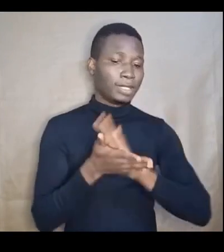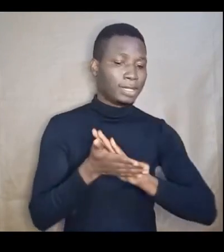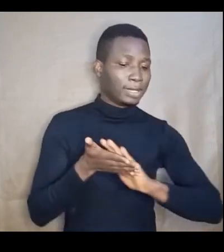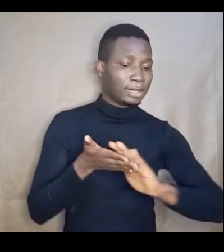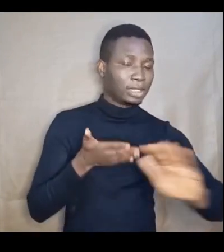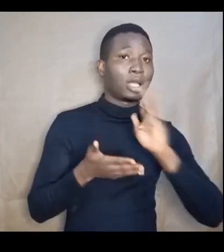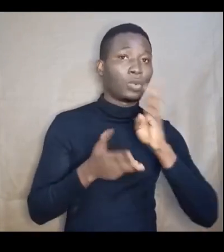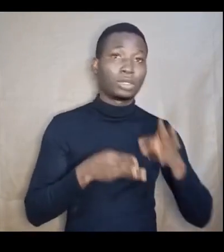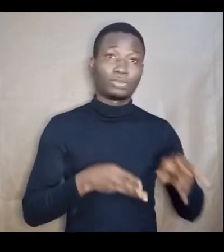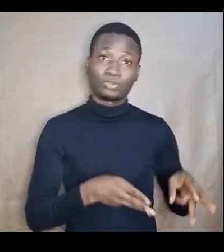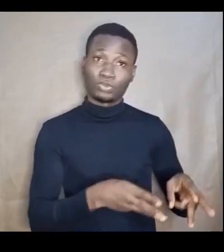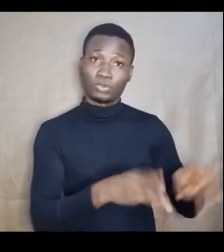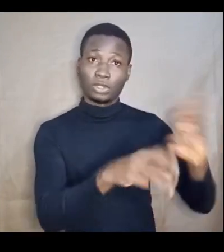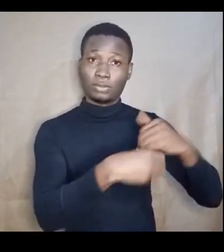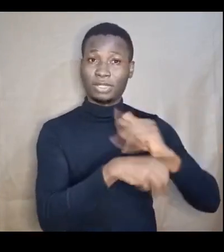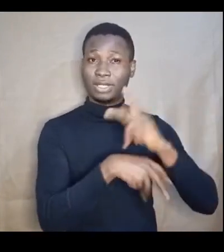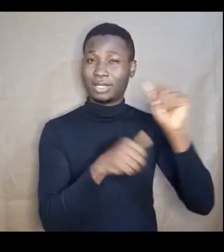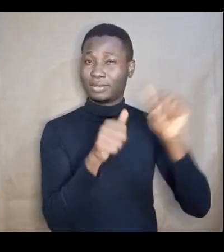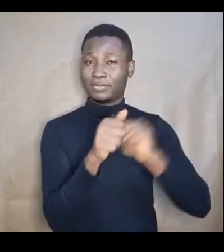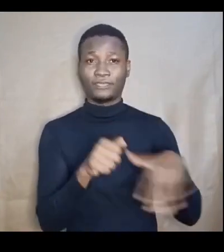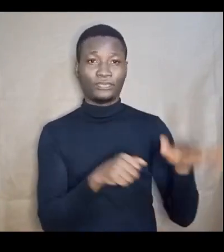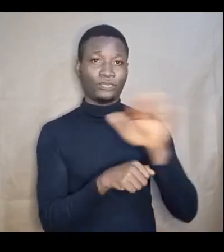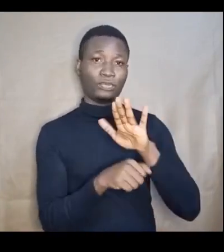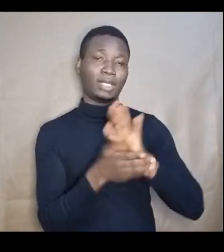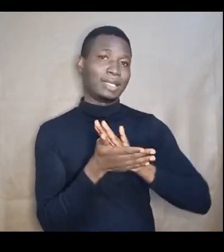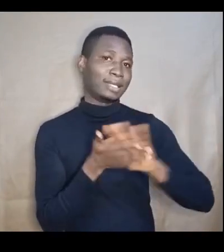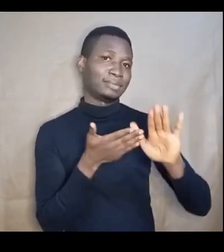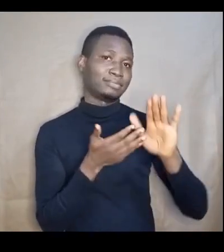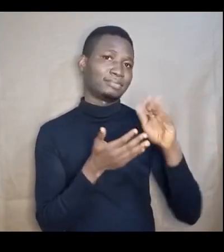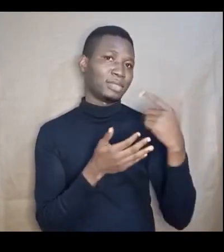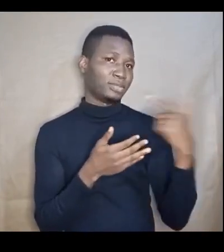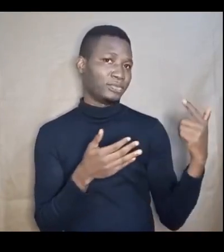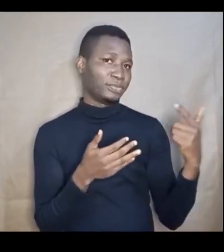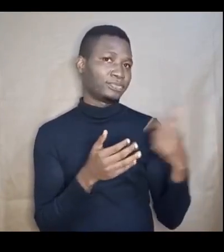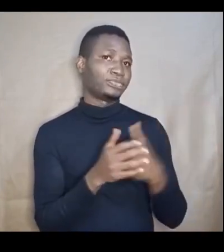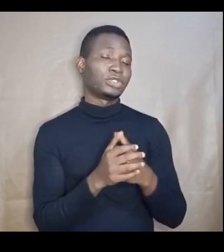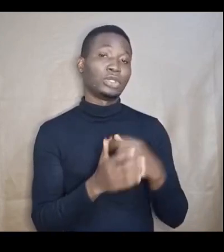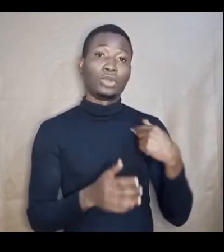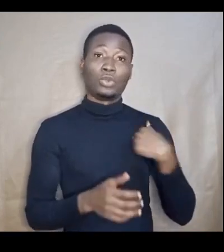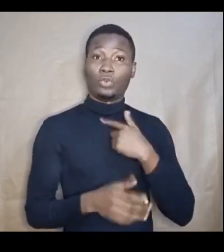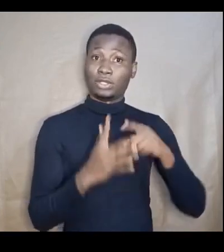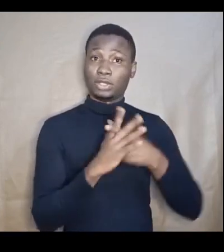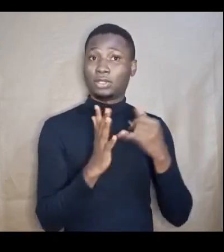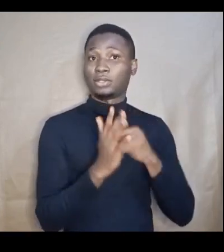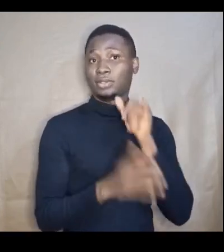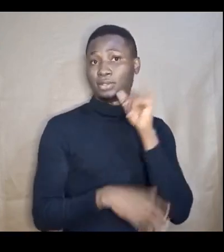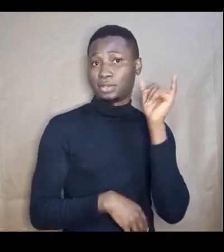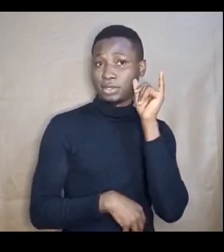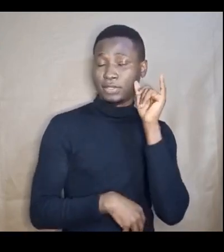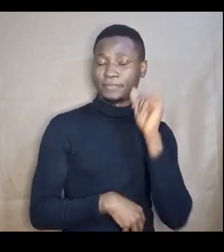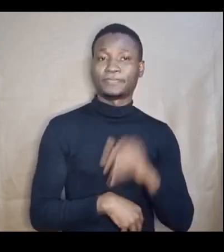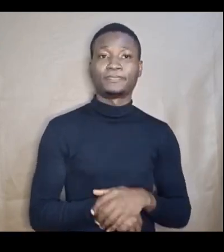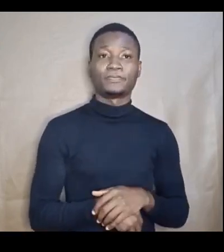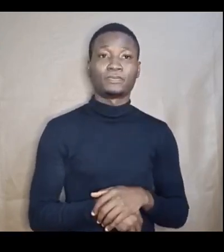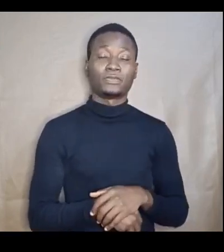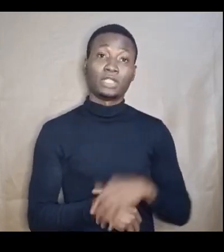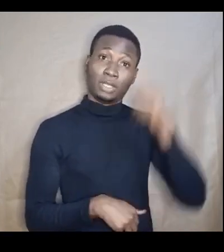place clean and green. And we began that process yesterday. But it began with wide stakeholder